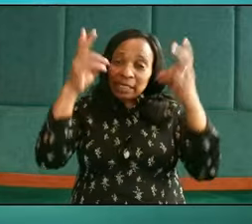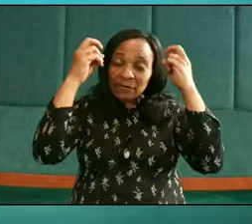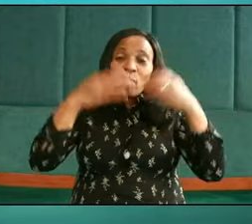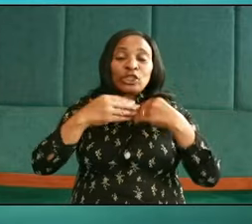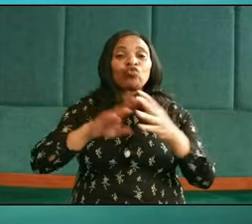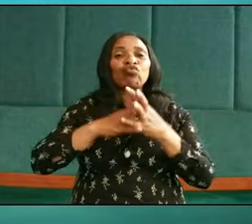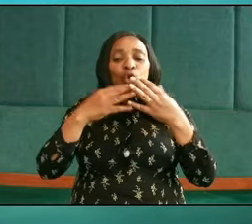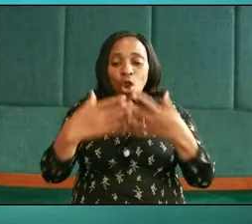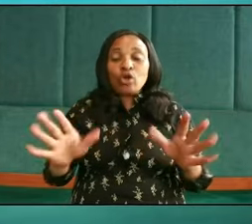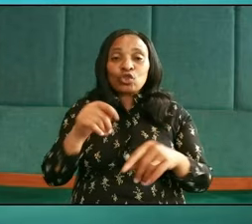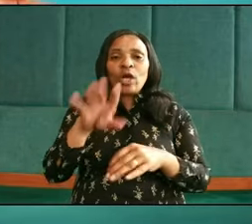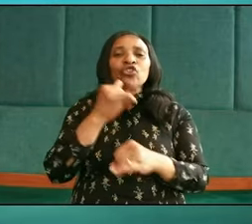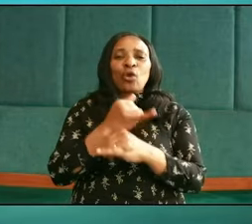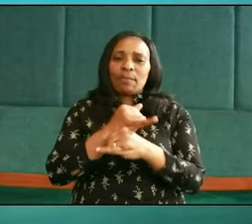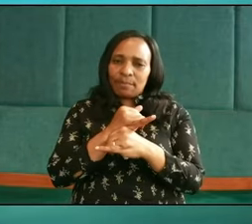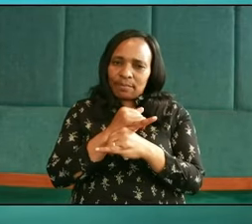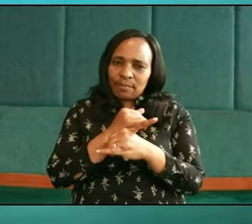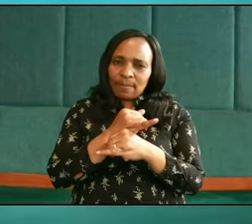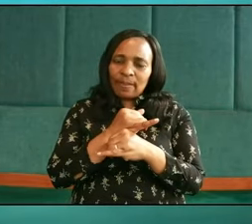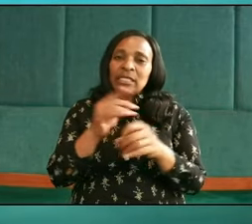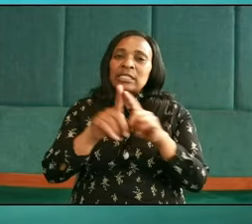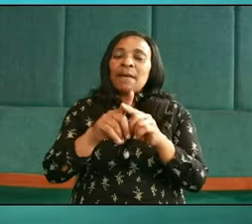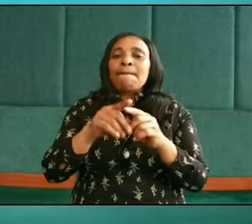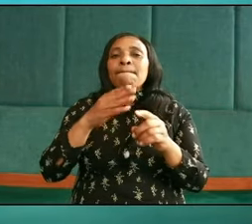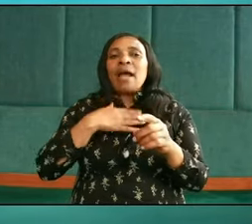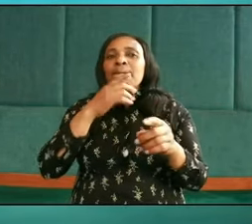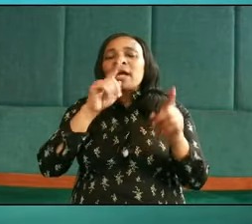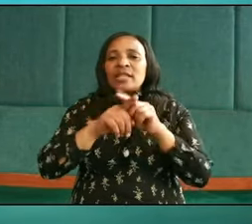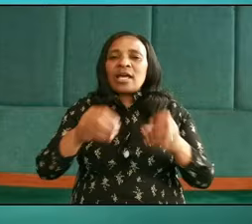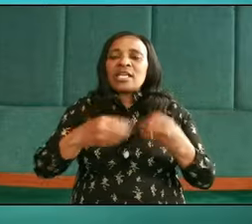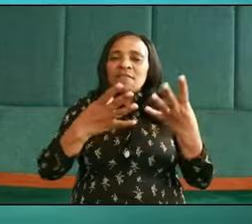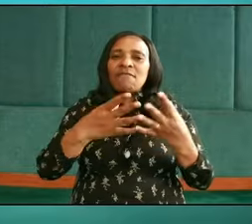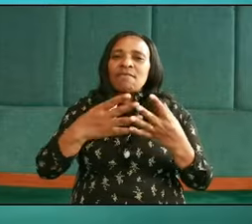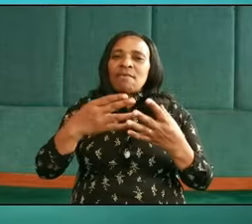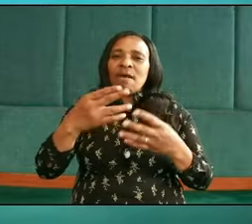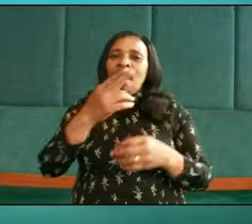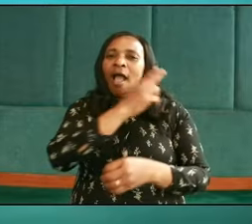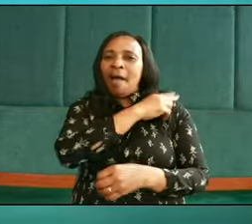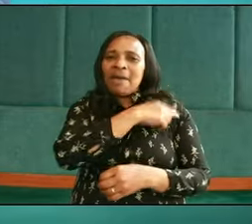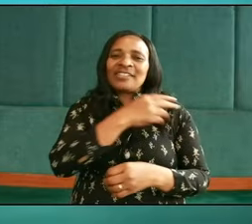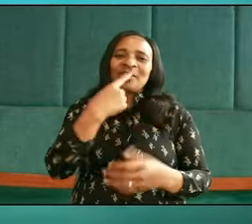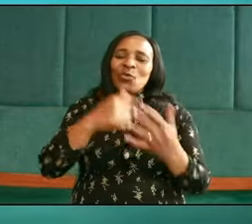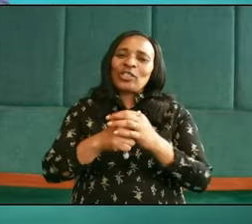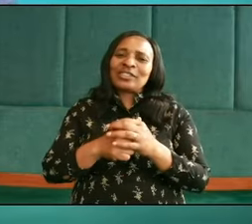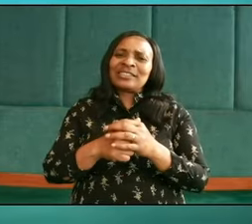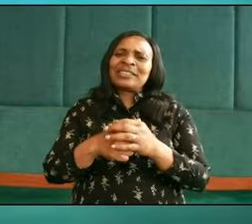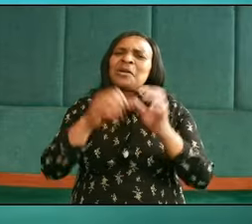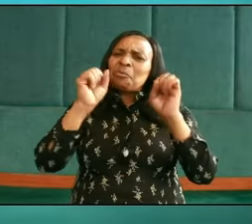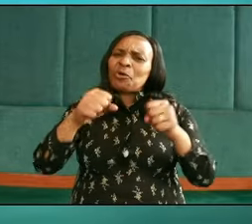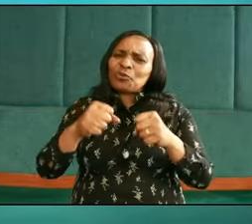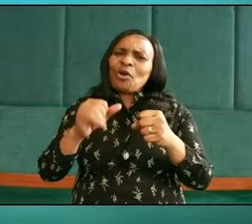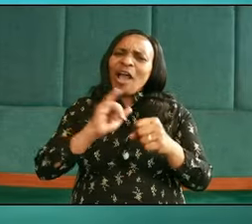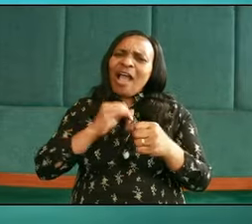your job? Like my brother Herman was giving a testimony that you even start asking that, could it be